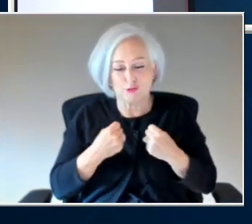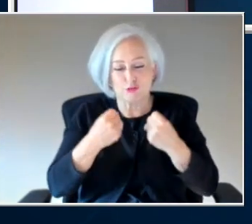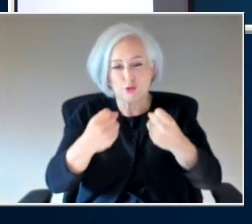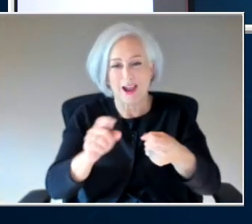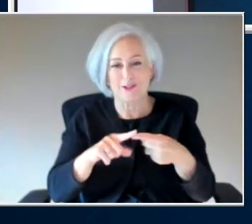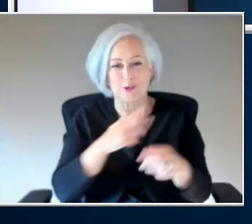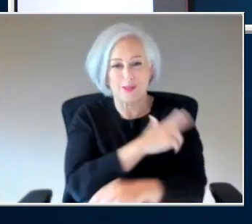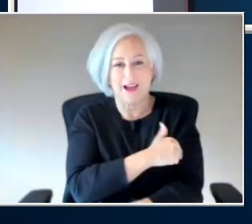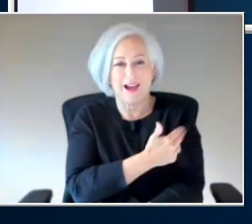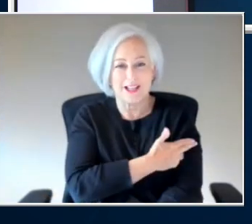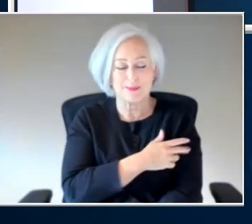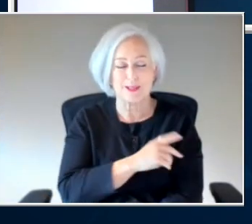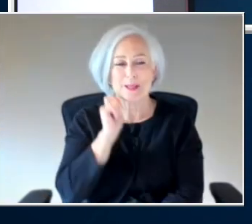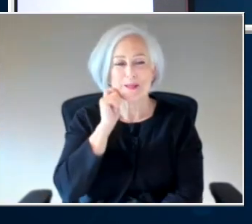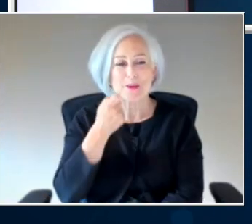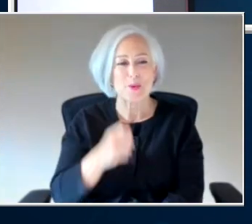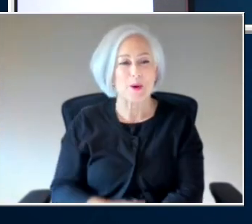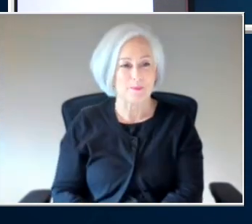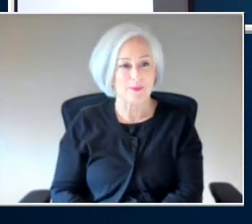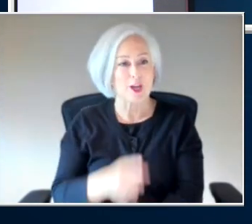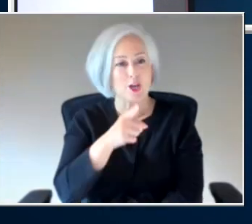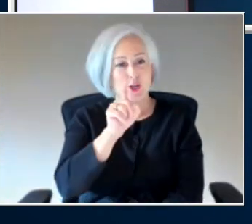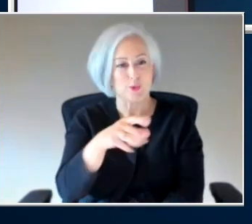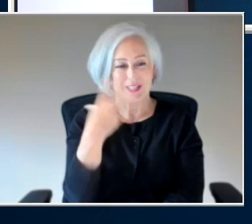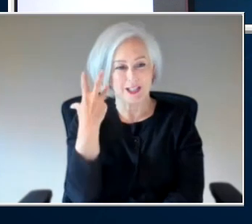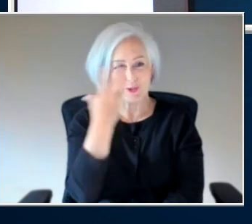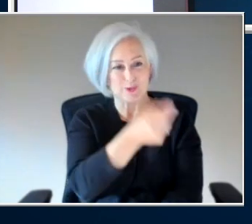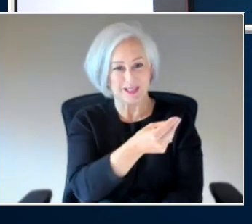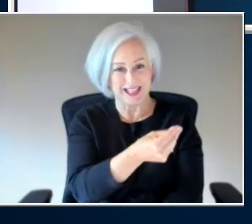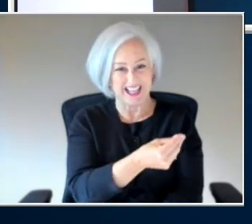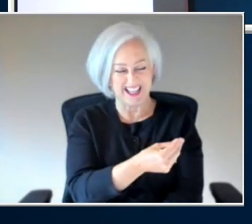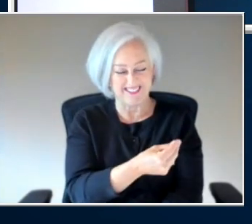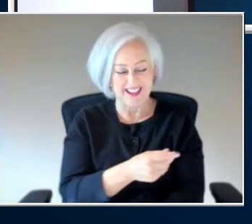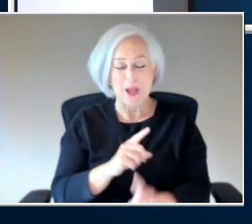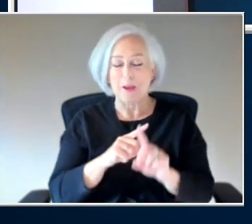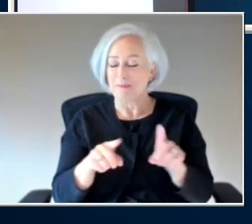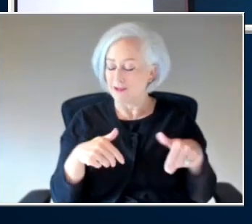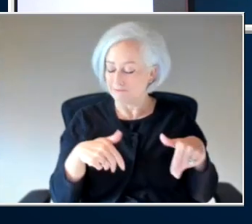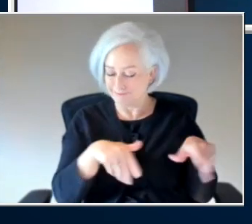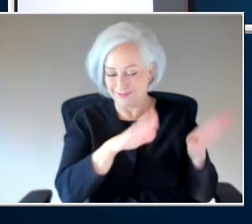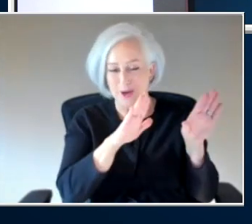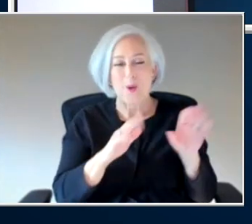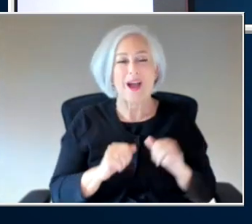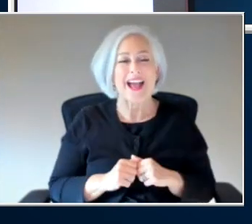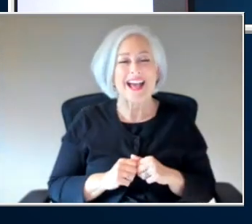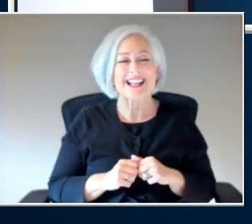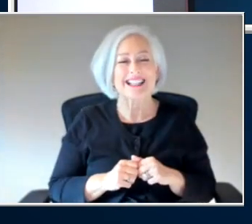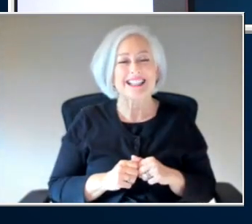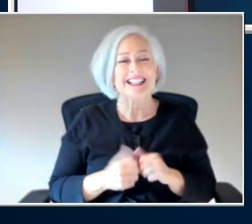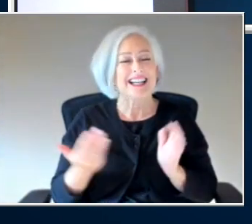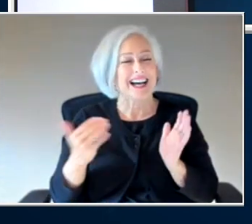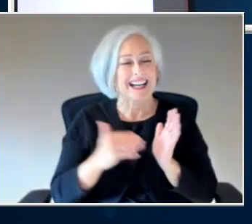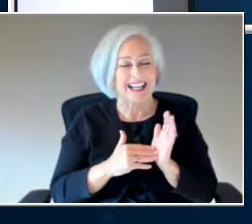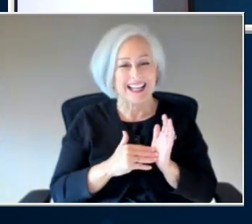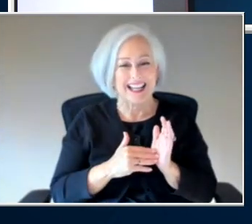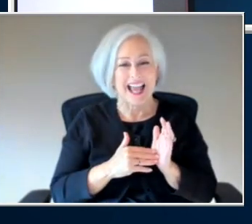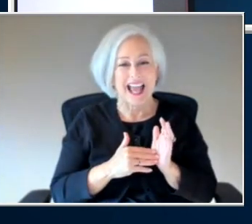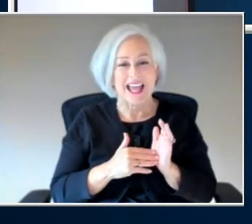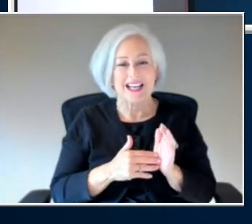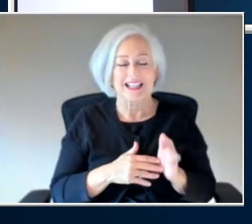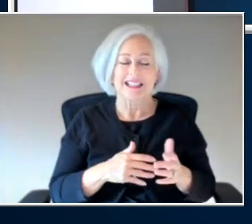cool to hear. You have to run. Yes. You're going to ditch me, but I'm going to let you go, okay? And like I said, despite being the Steelers fan, we do love